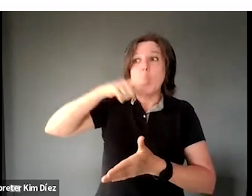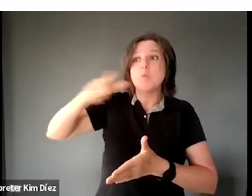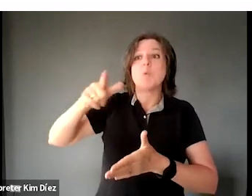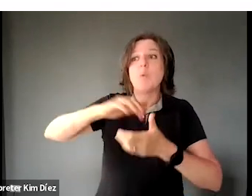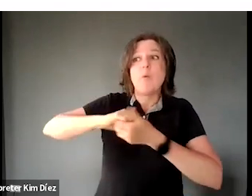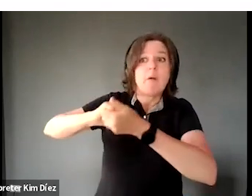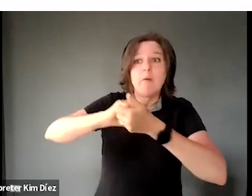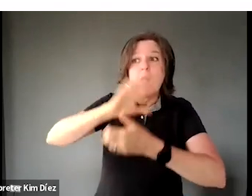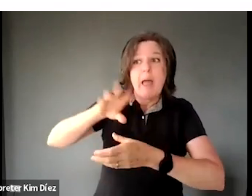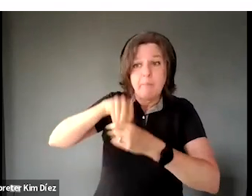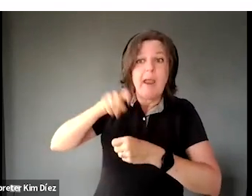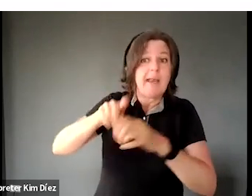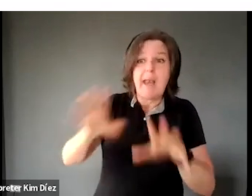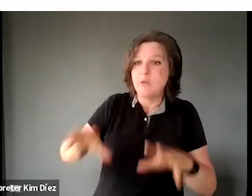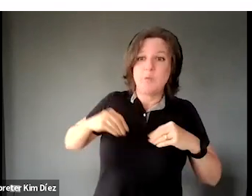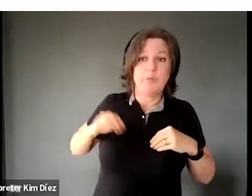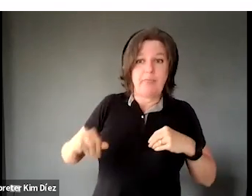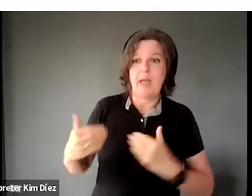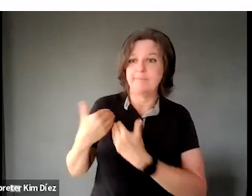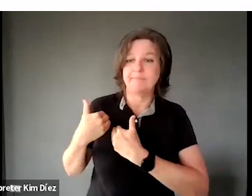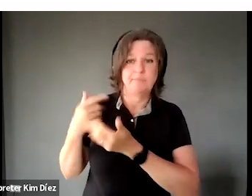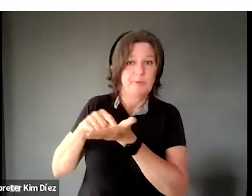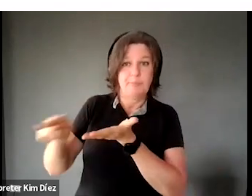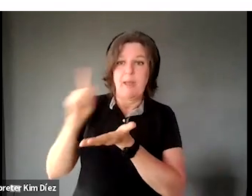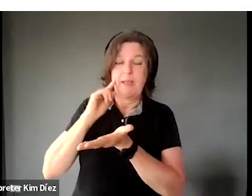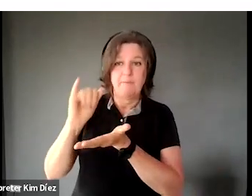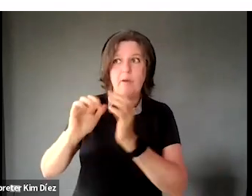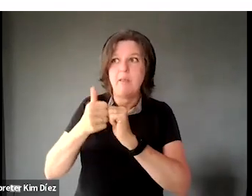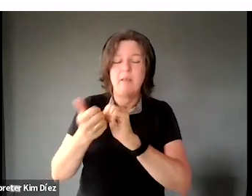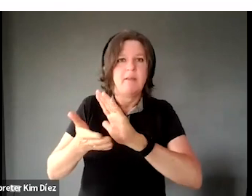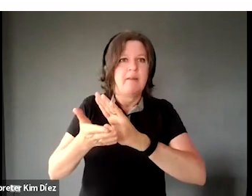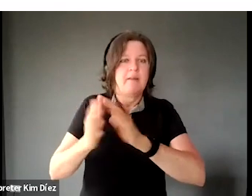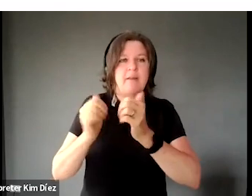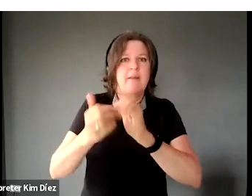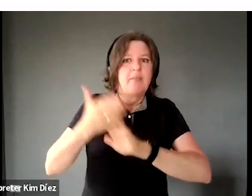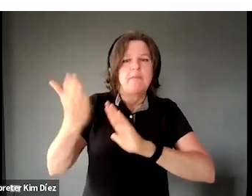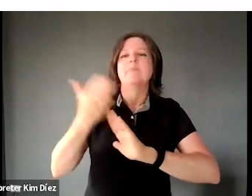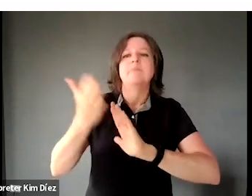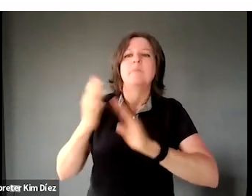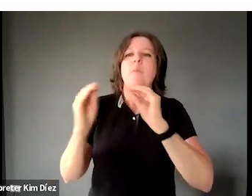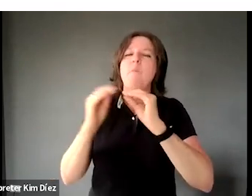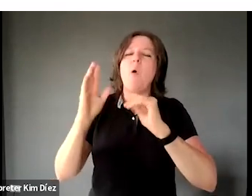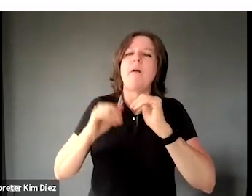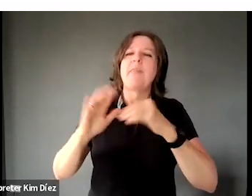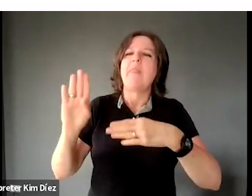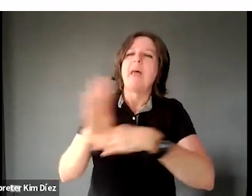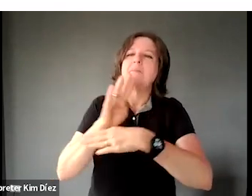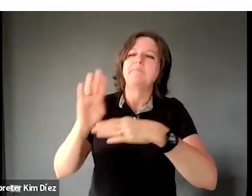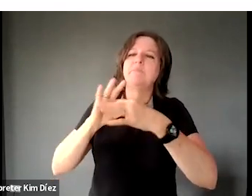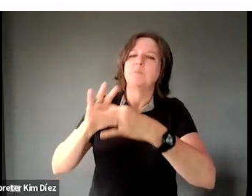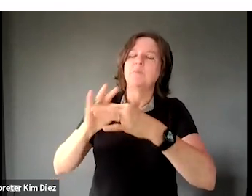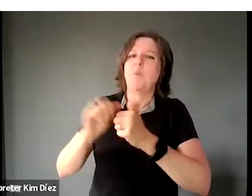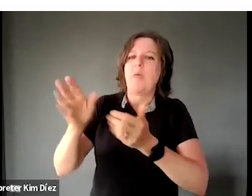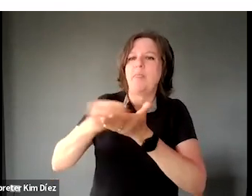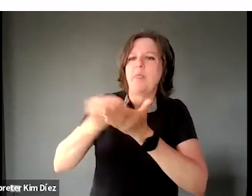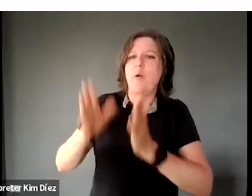lot. So the project organizations had to pay for the cost, and